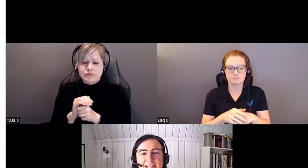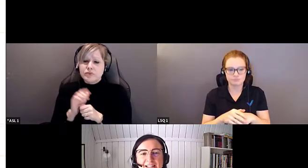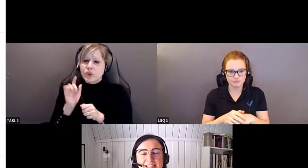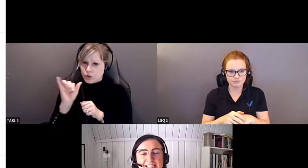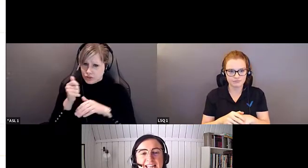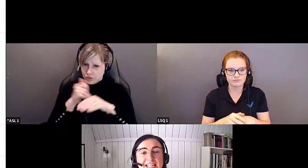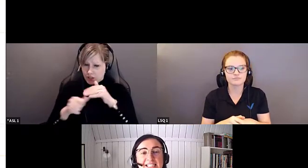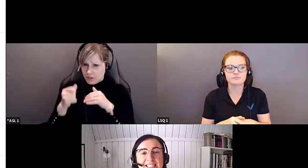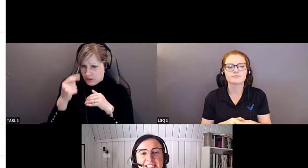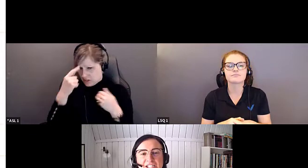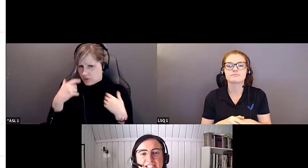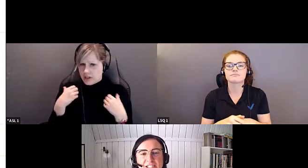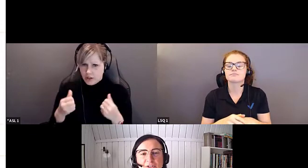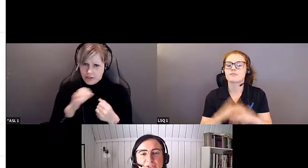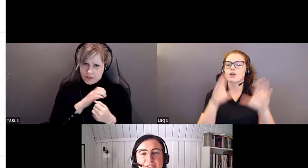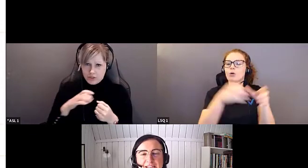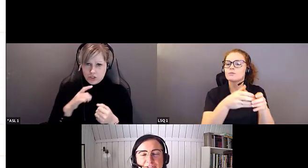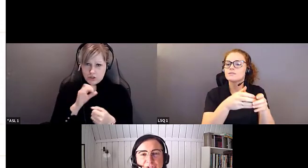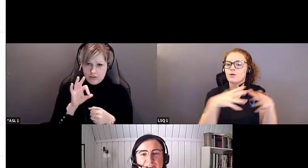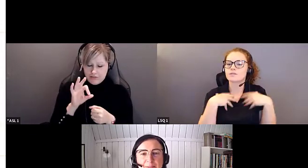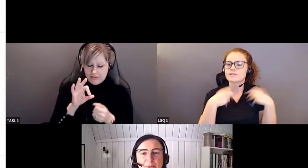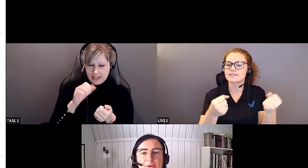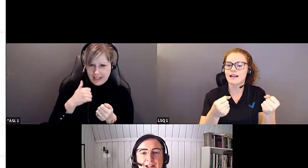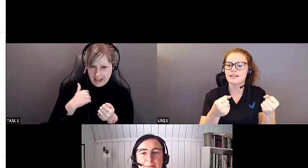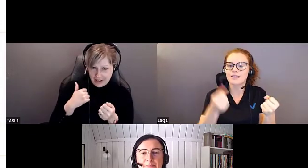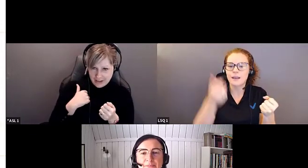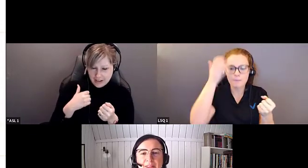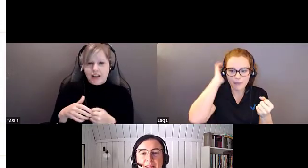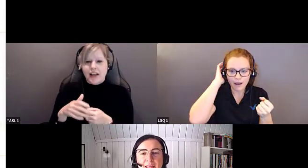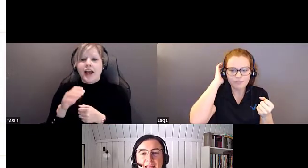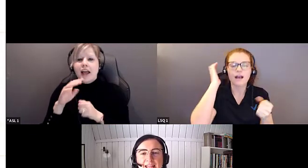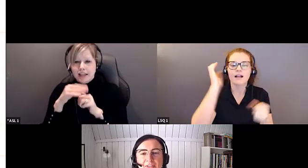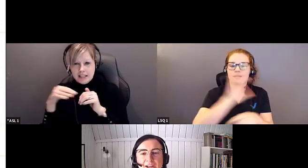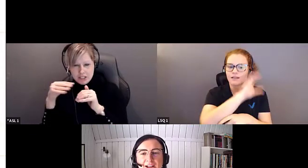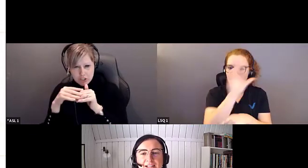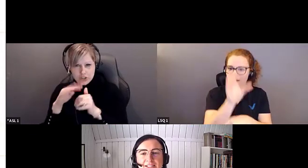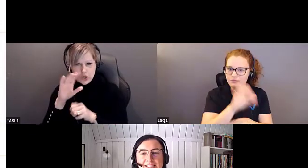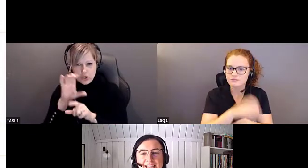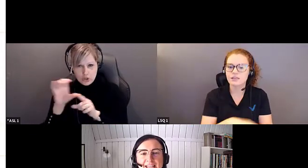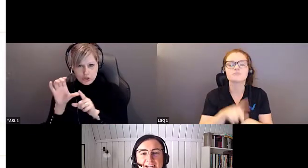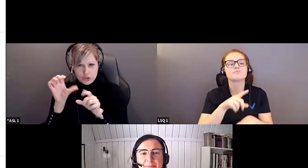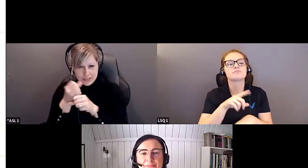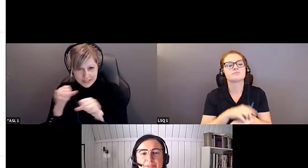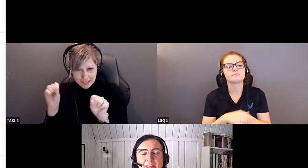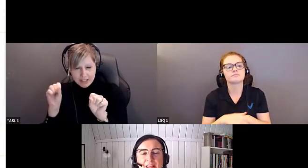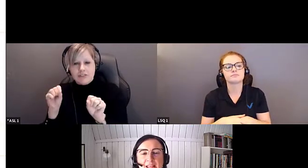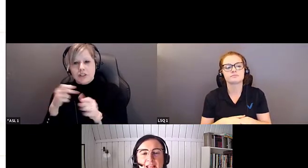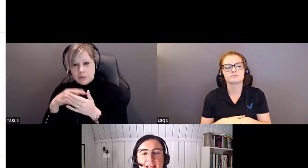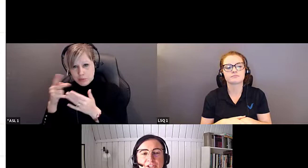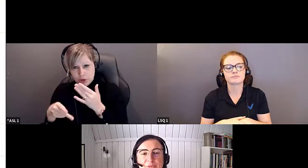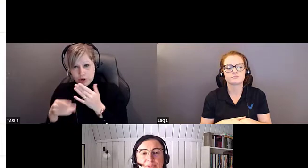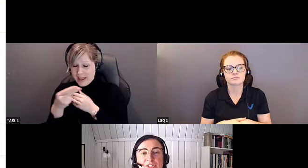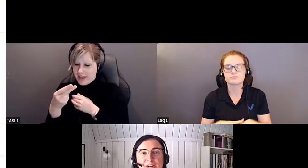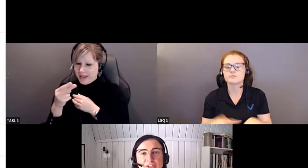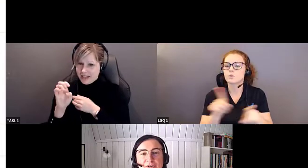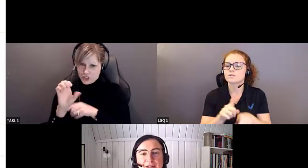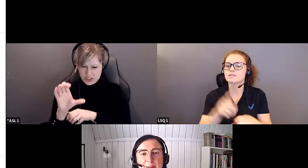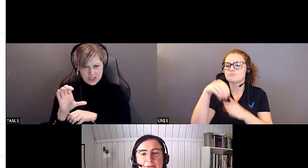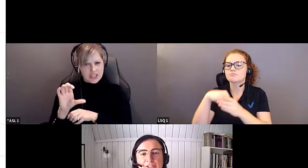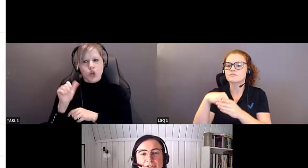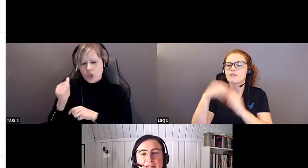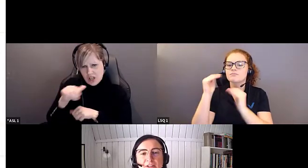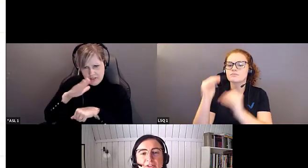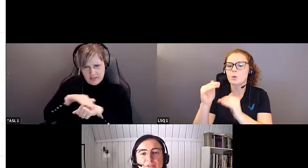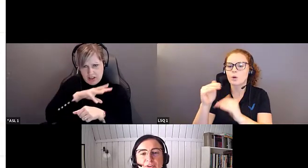Canada, the Simultaneous Indigenous Cultural Safety Training Program, and Healthcare Excellence Canada. And she was the Director